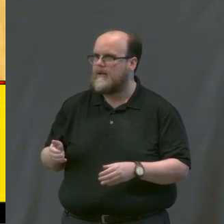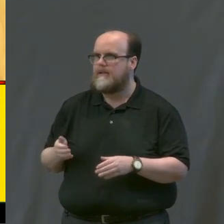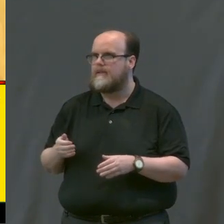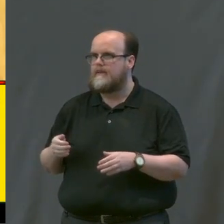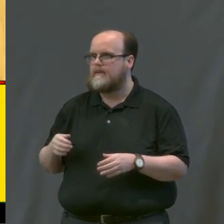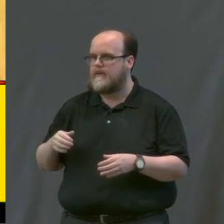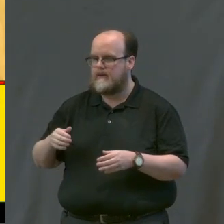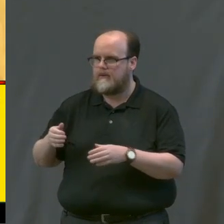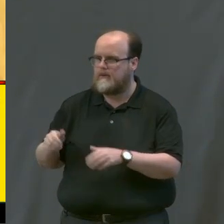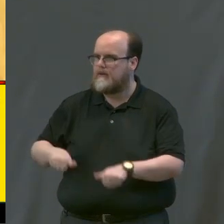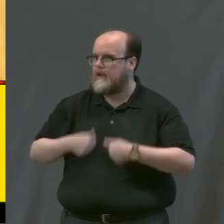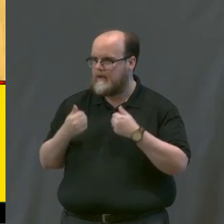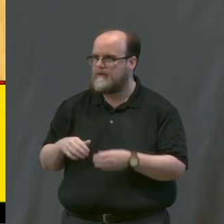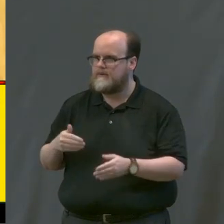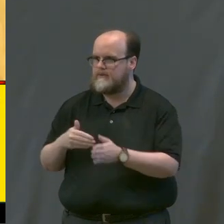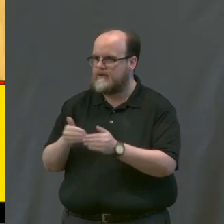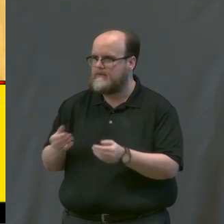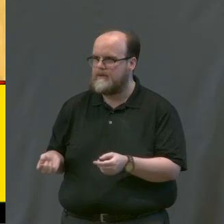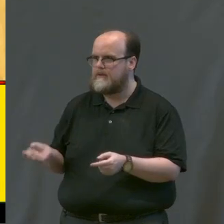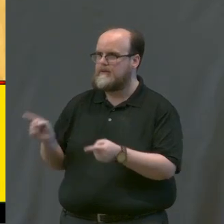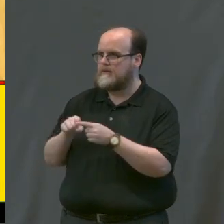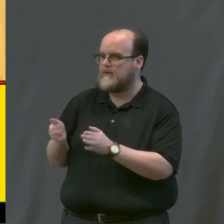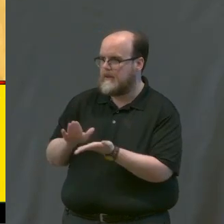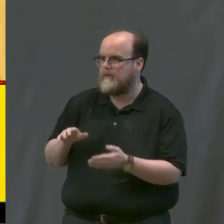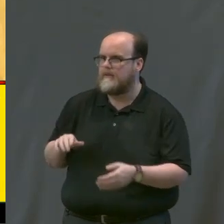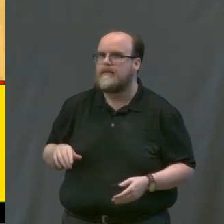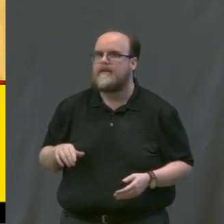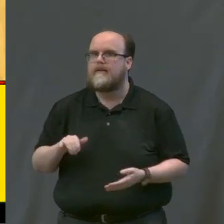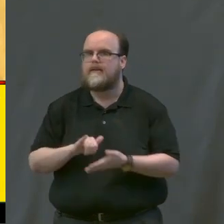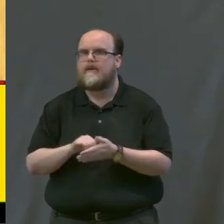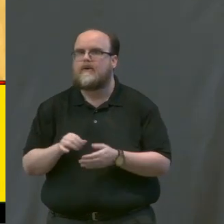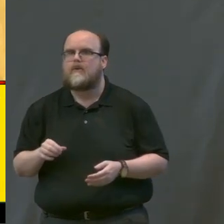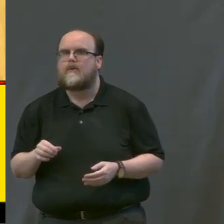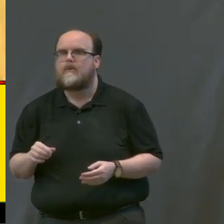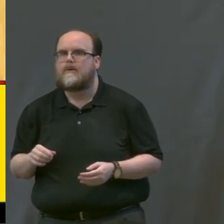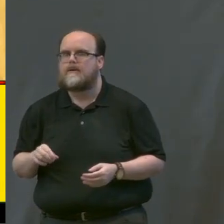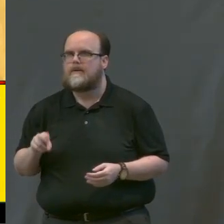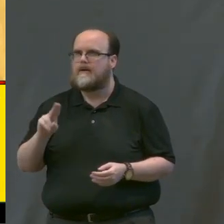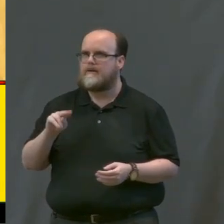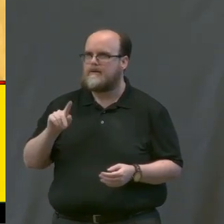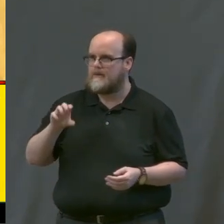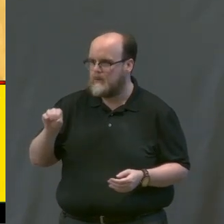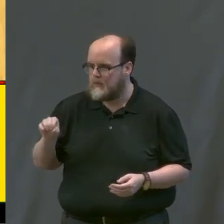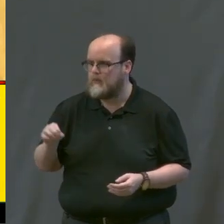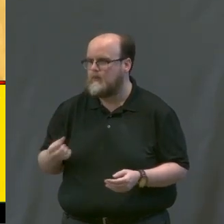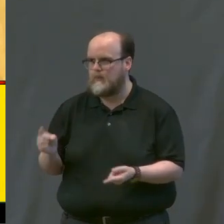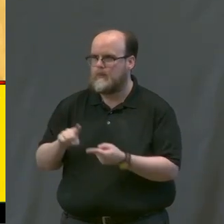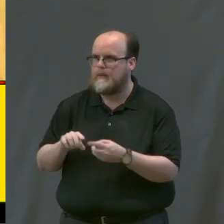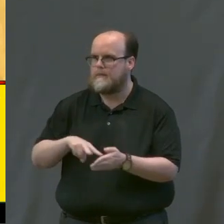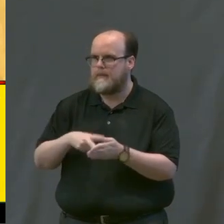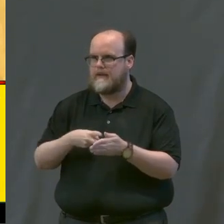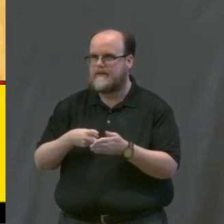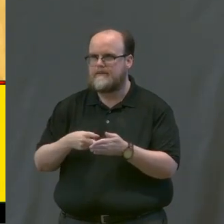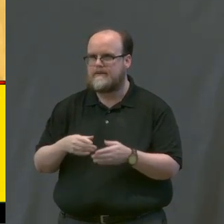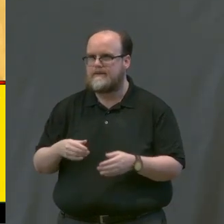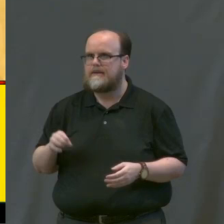death." Same Greek word, same meaning. That word "unto" in both of these verses means even